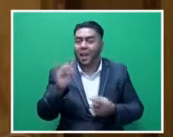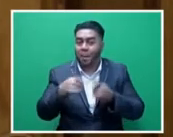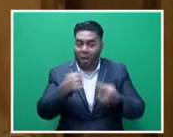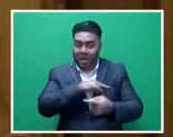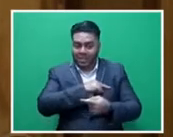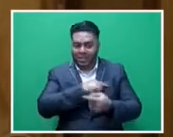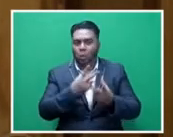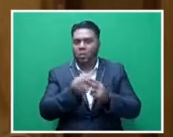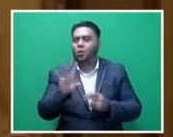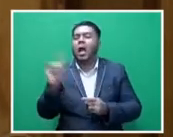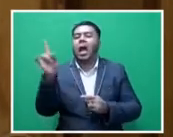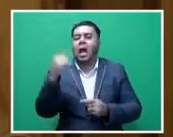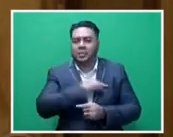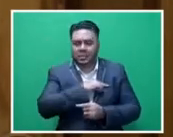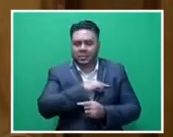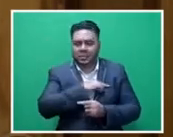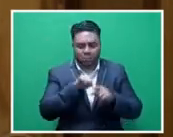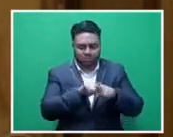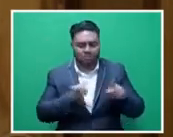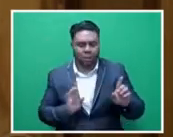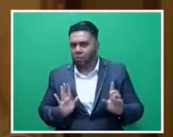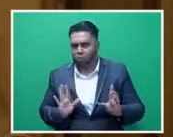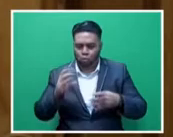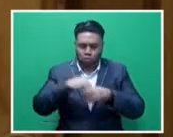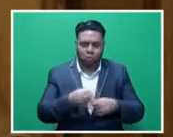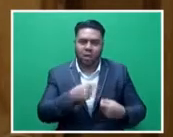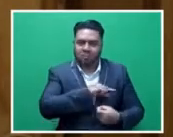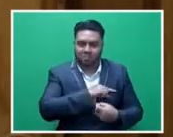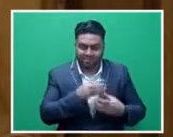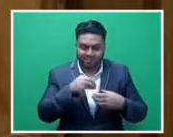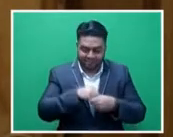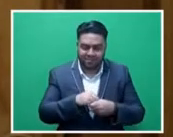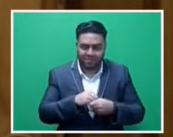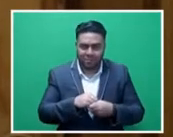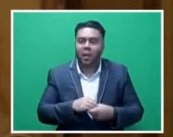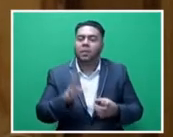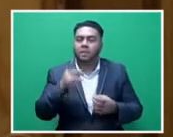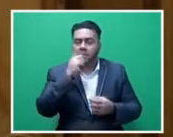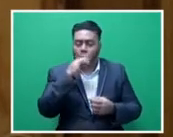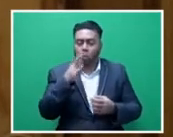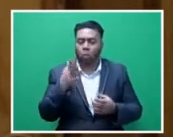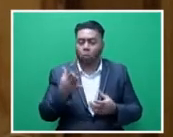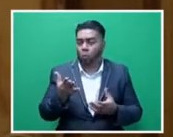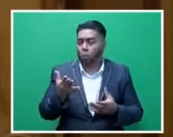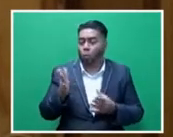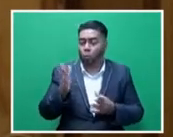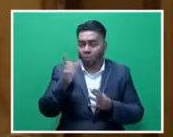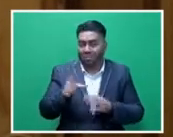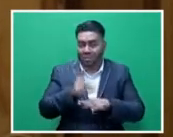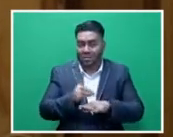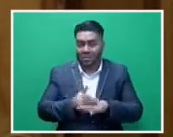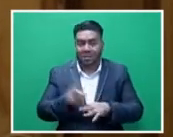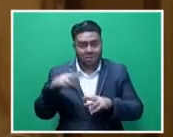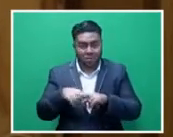us," symbolizes the principle of participation. And it has been by organizations of persons with disabilities in Fiji throughout